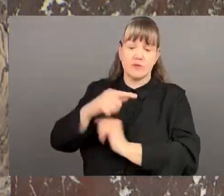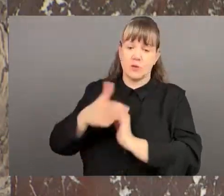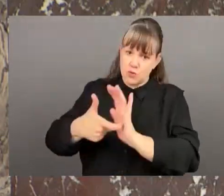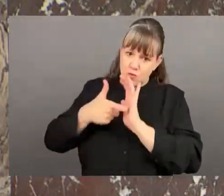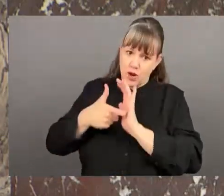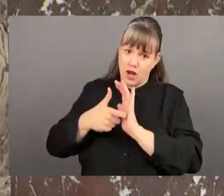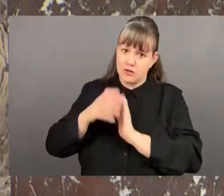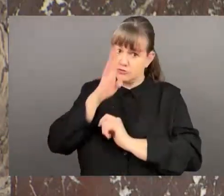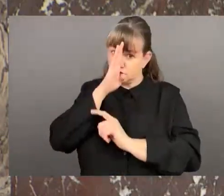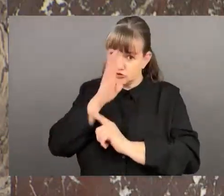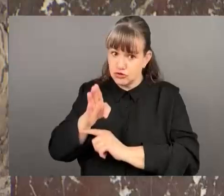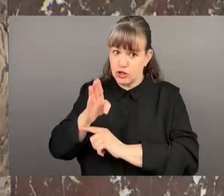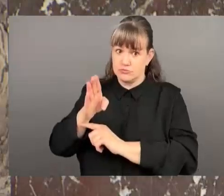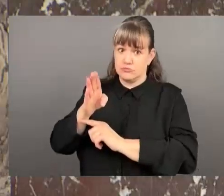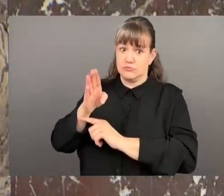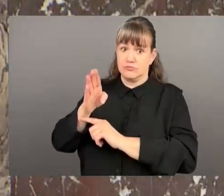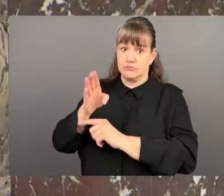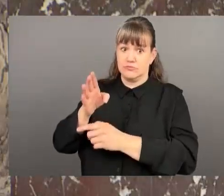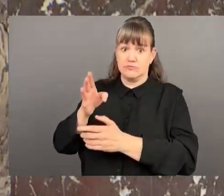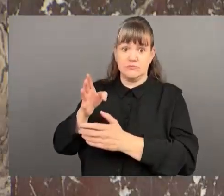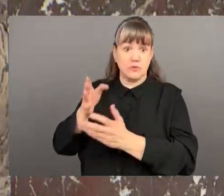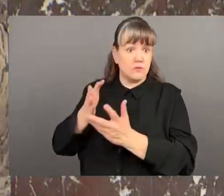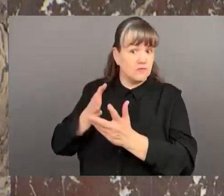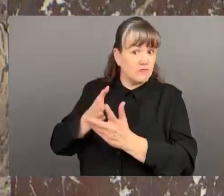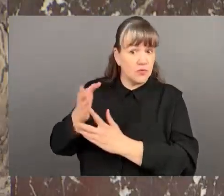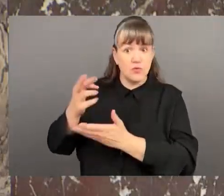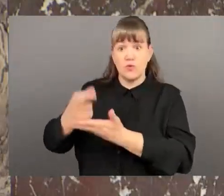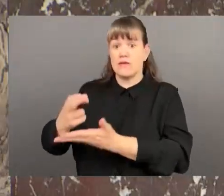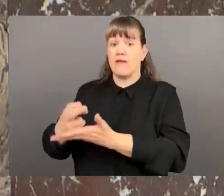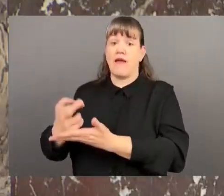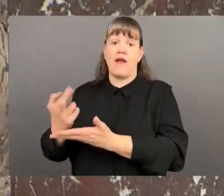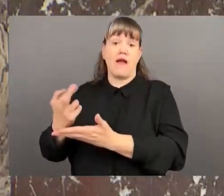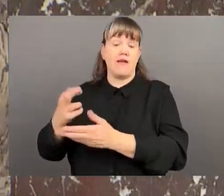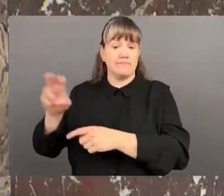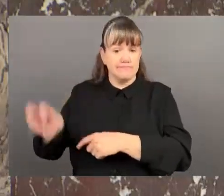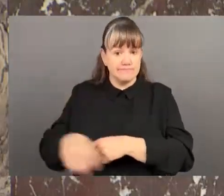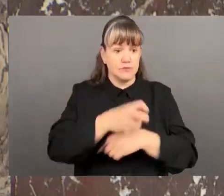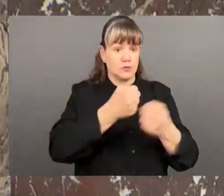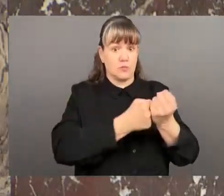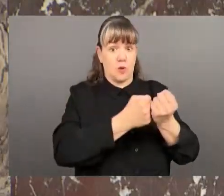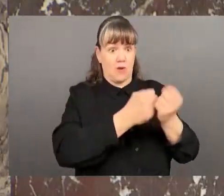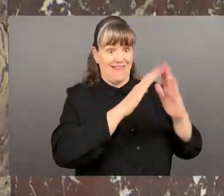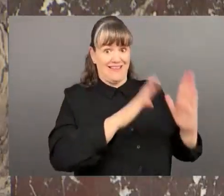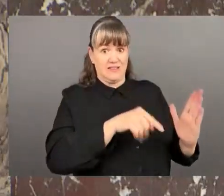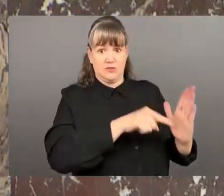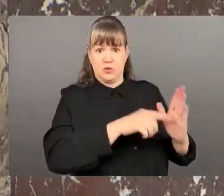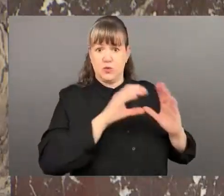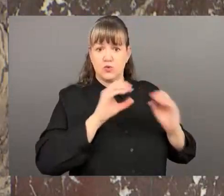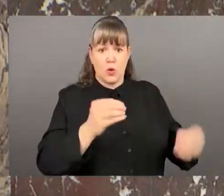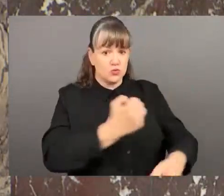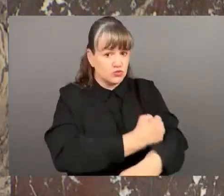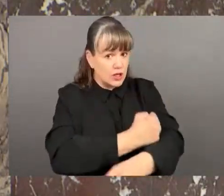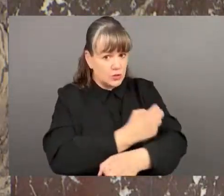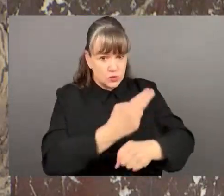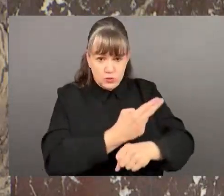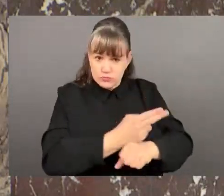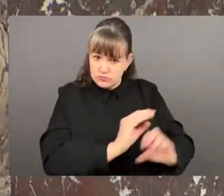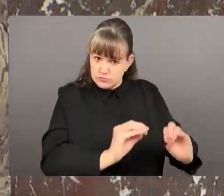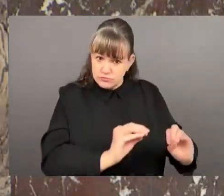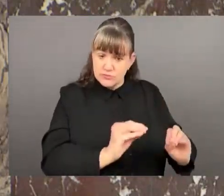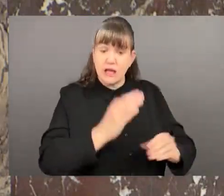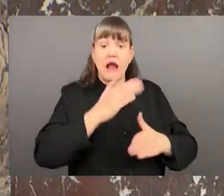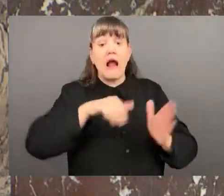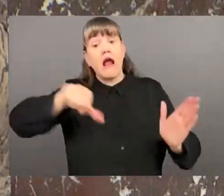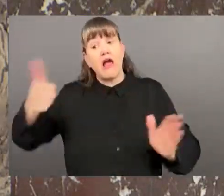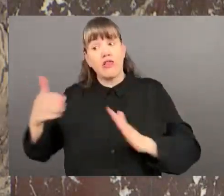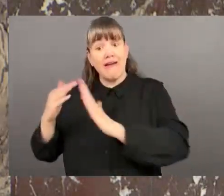and have opportunity to be in supportive housing where there's no drug use. And then we also have housing that ensures that we meet people where